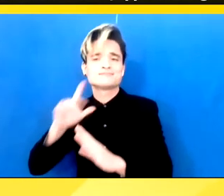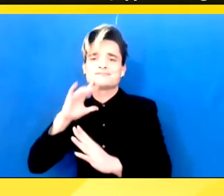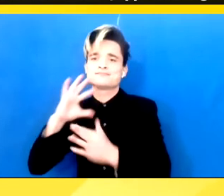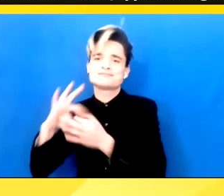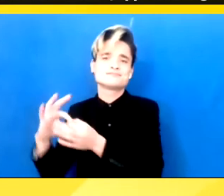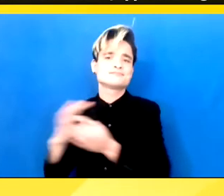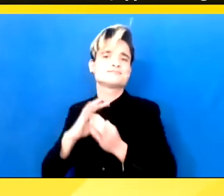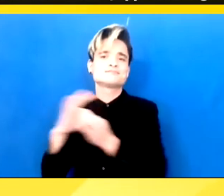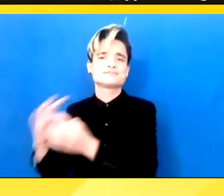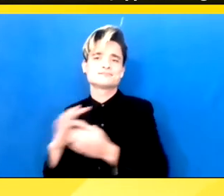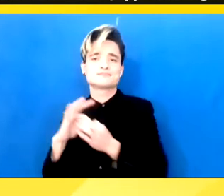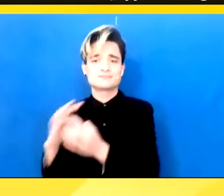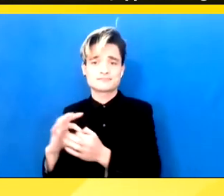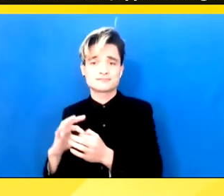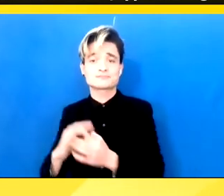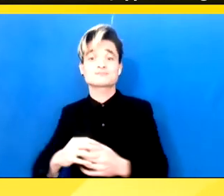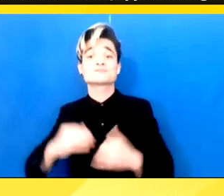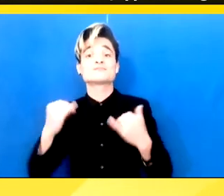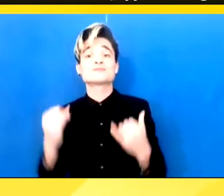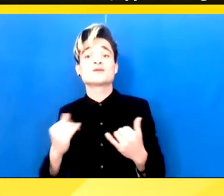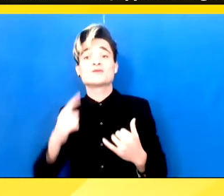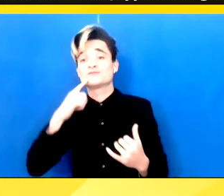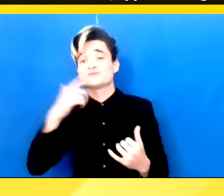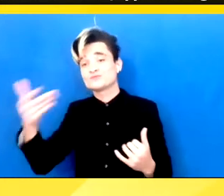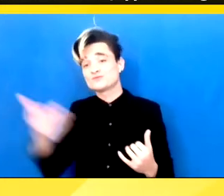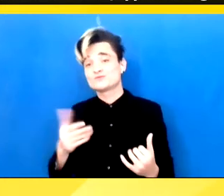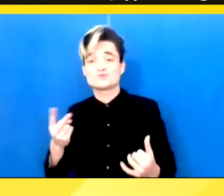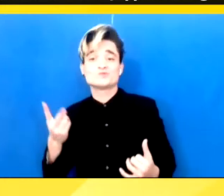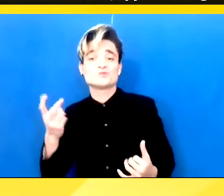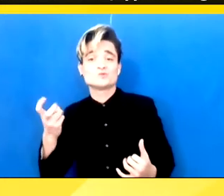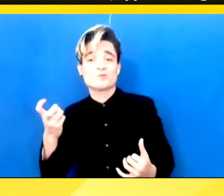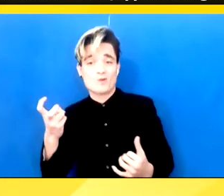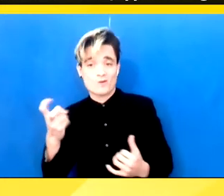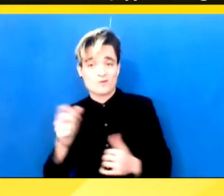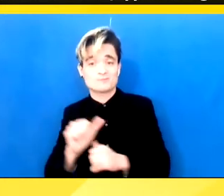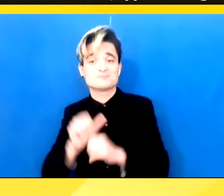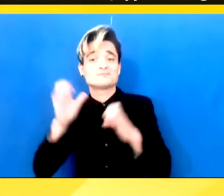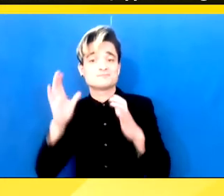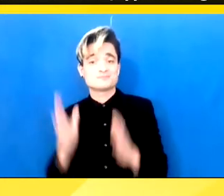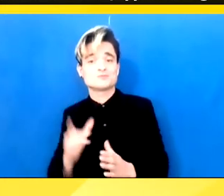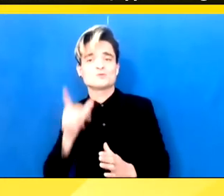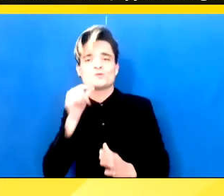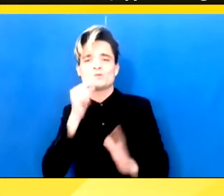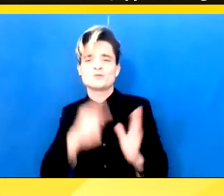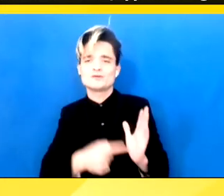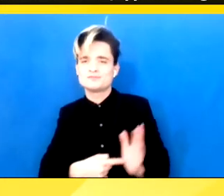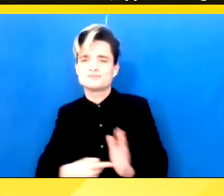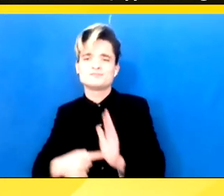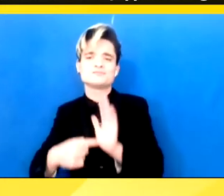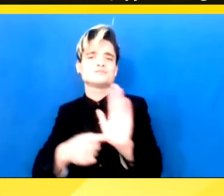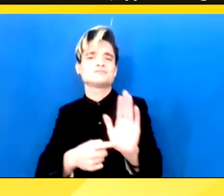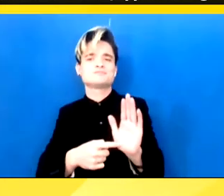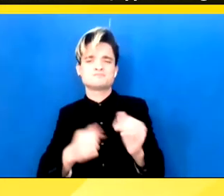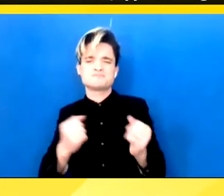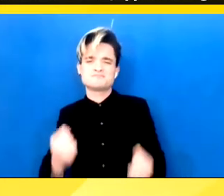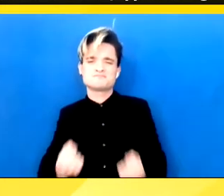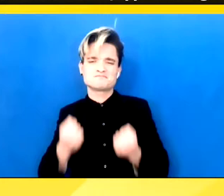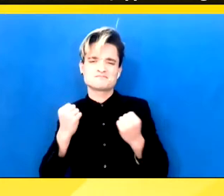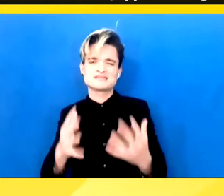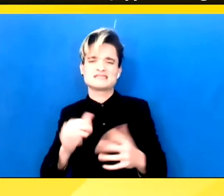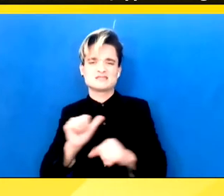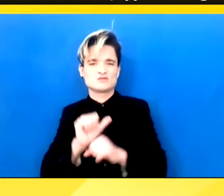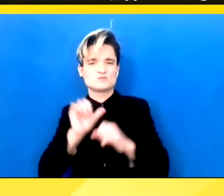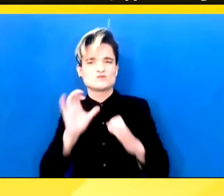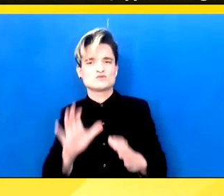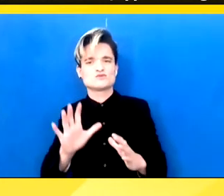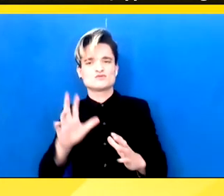two more labor leaders, folks who represent tens of thousands and millions of people across this country who understand that your